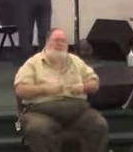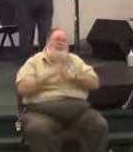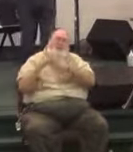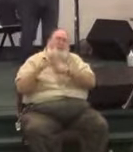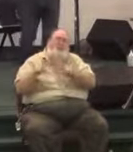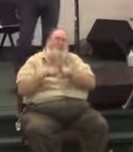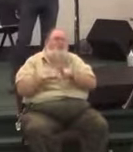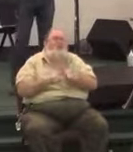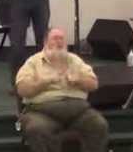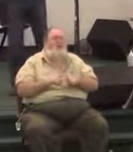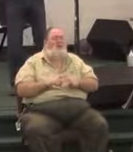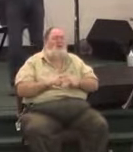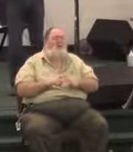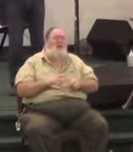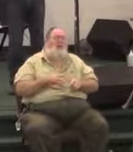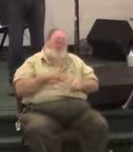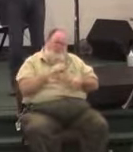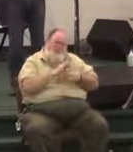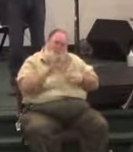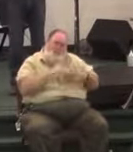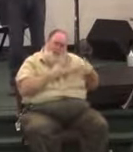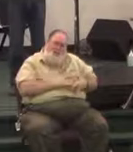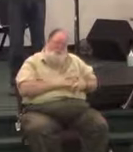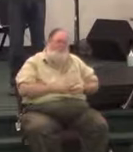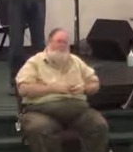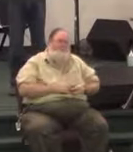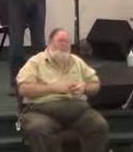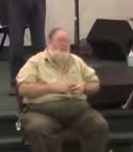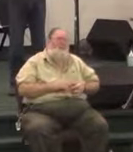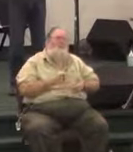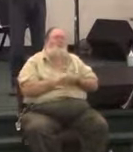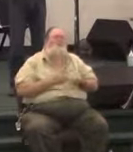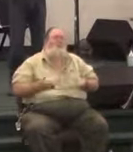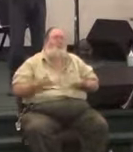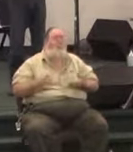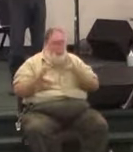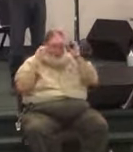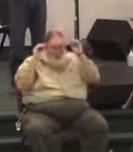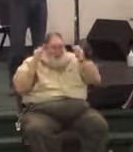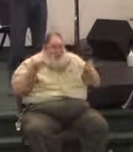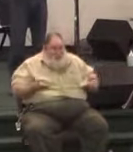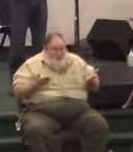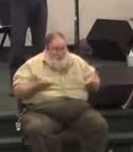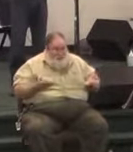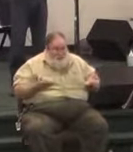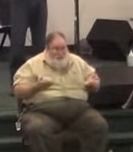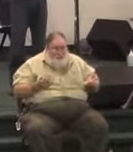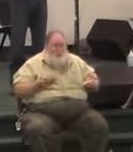want to teach here at Destiny Family of Faith, that we want you to come in here prepared to give.